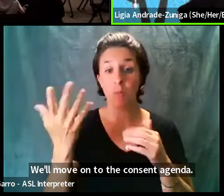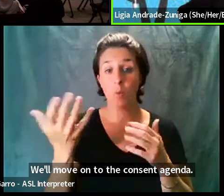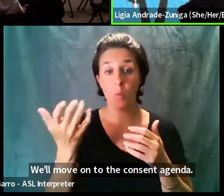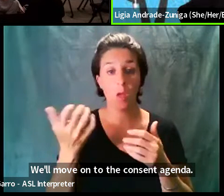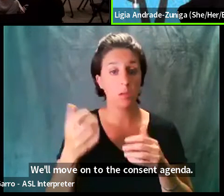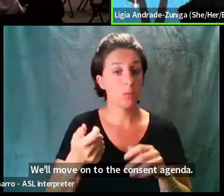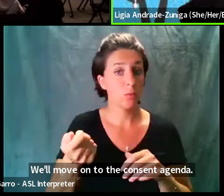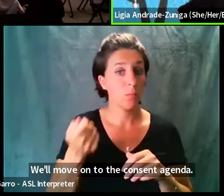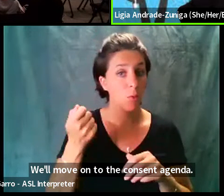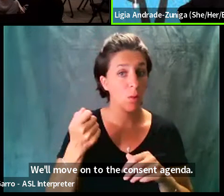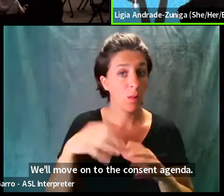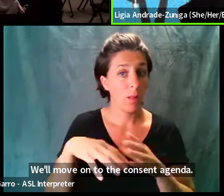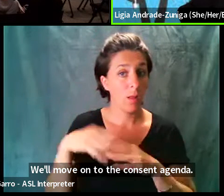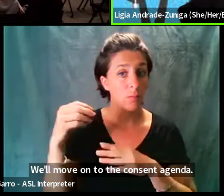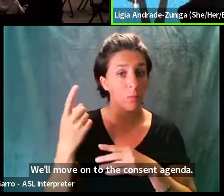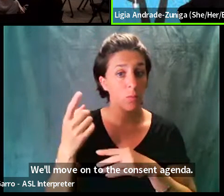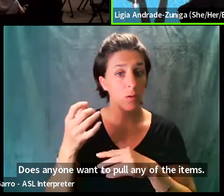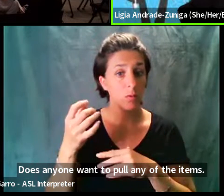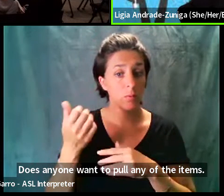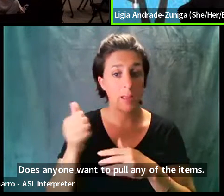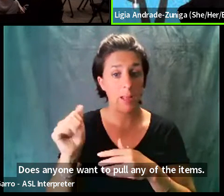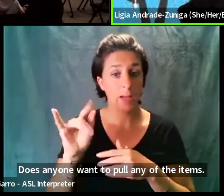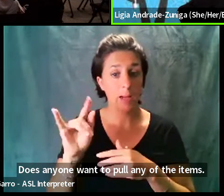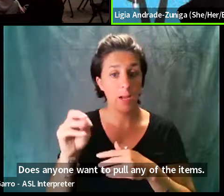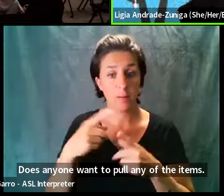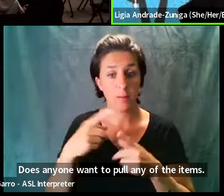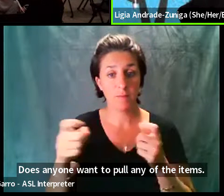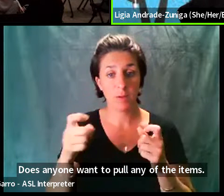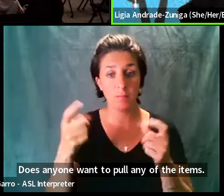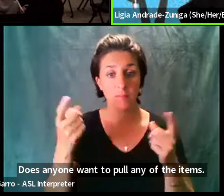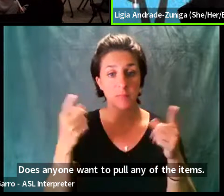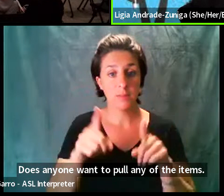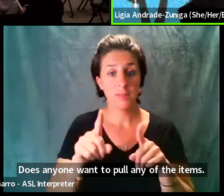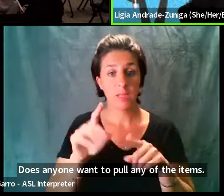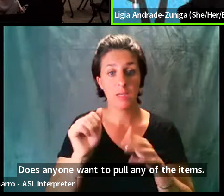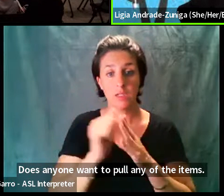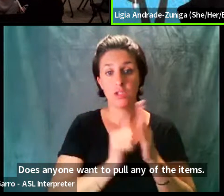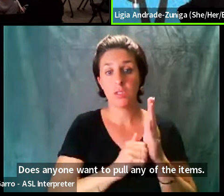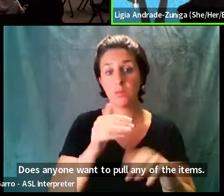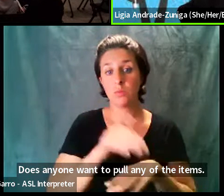the items from the consent agenda tonight?